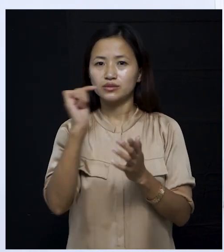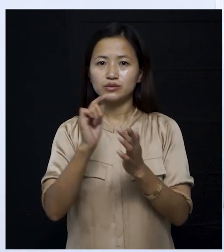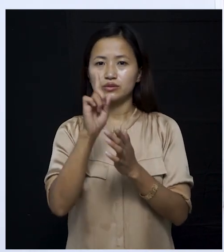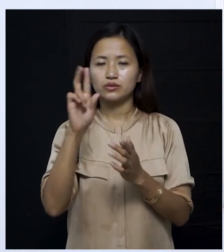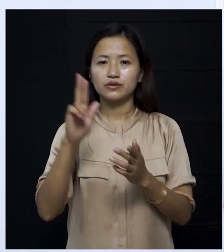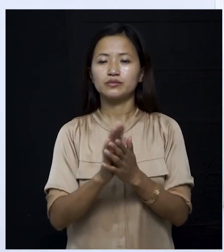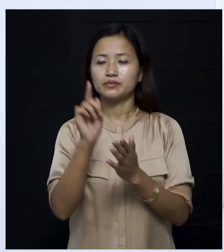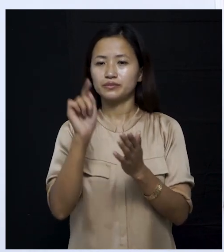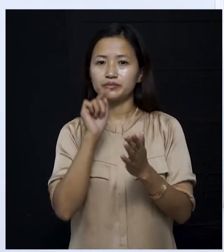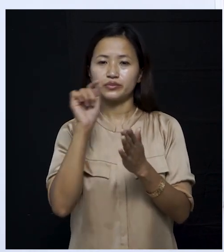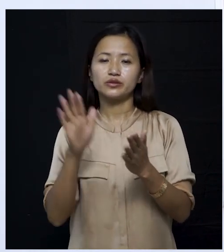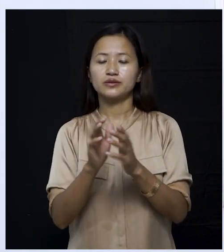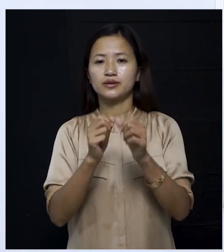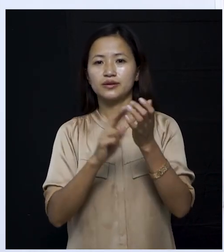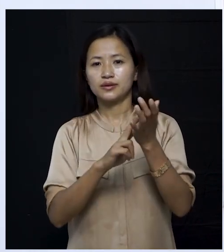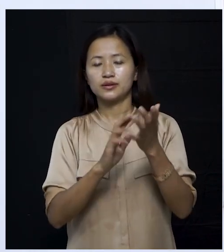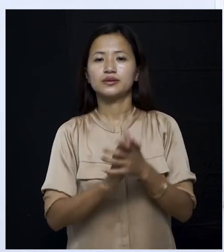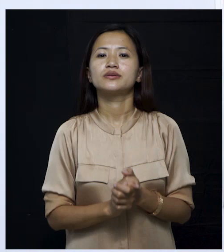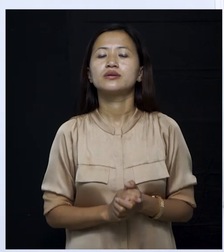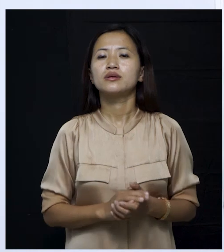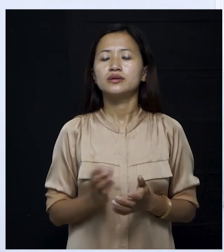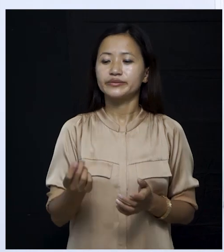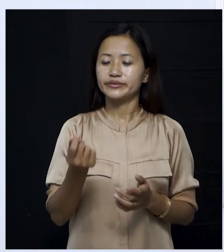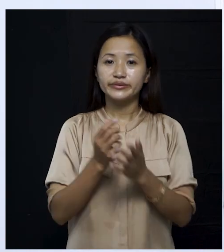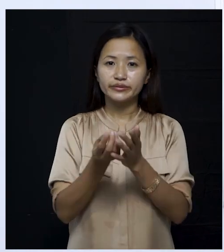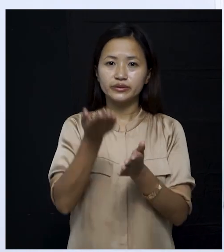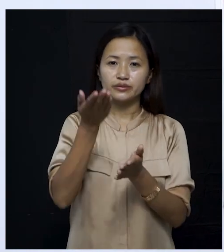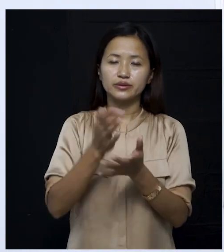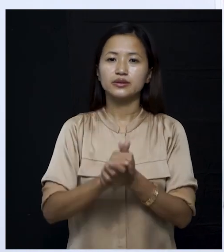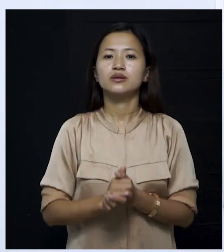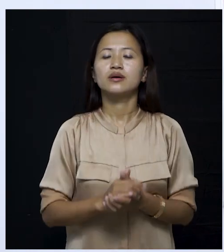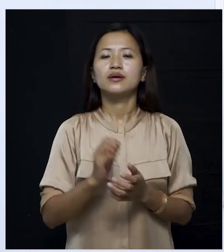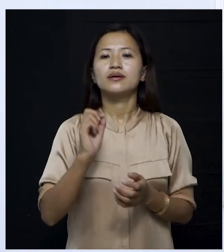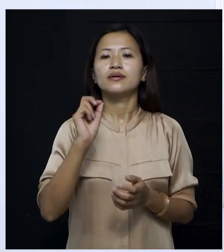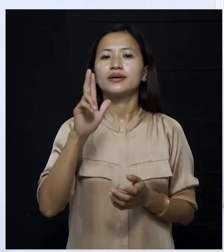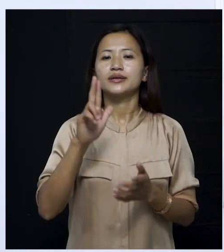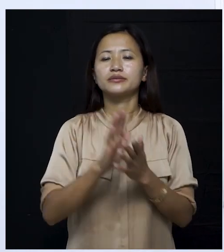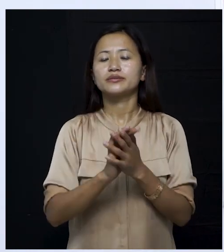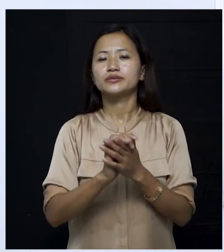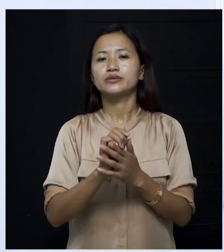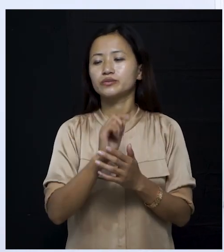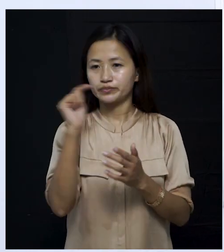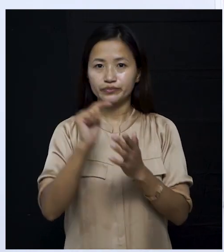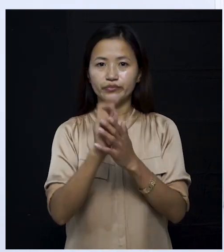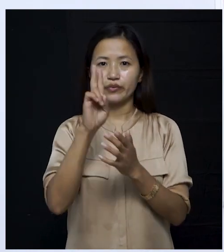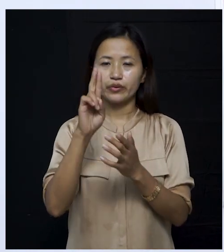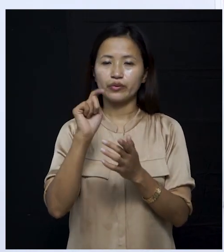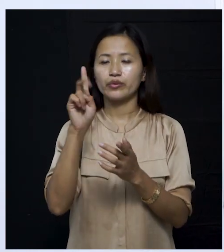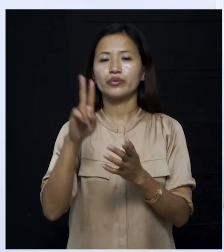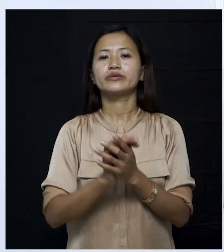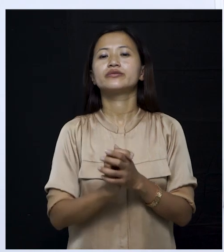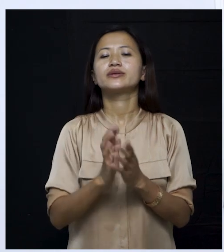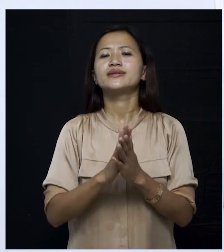Okay, so it is cheaper and the interest rate is from 8 to 12. That is to do with the advantage.